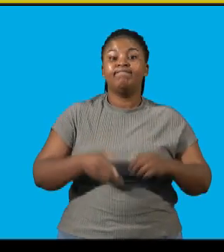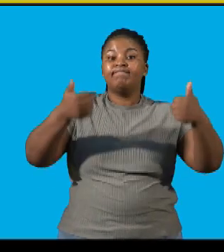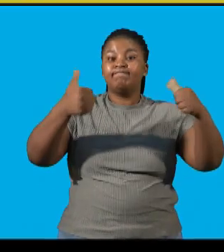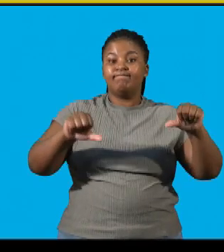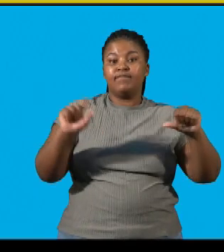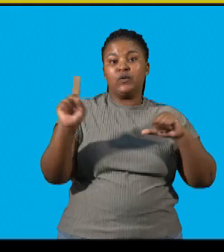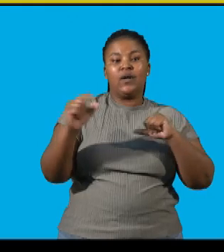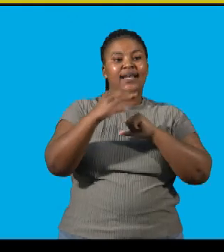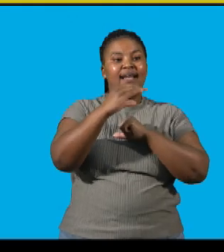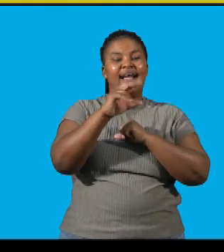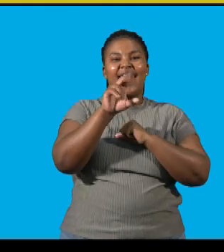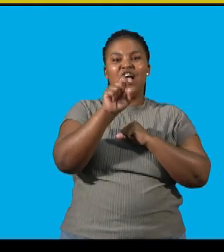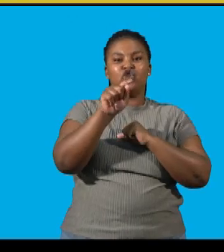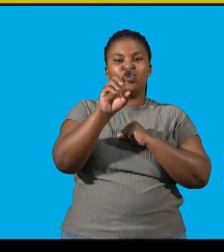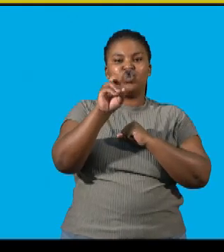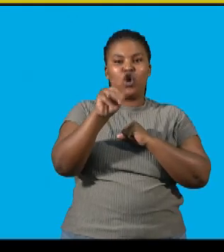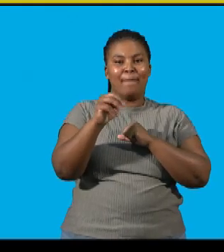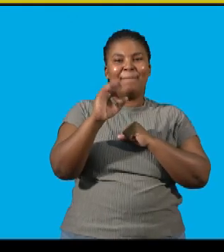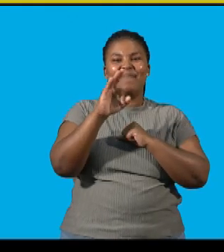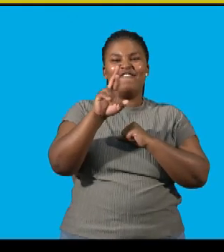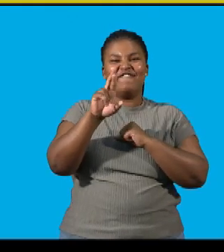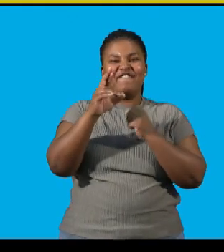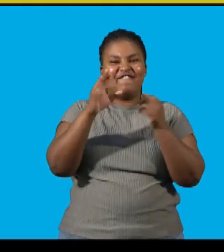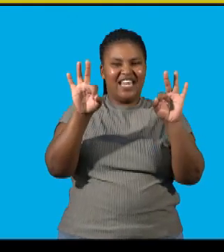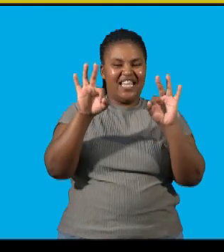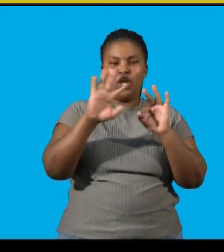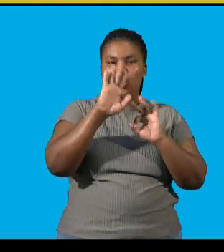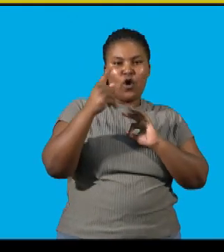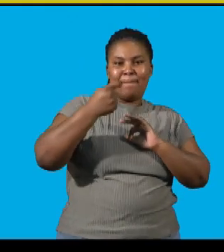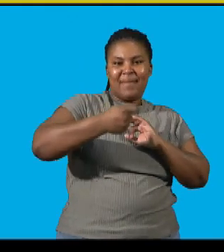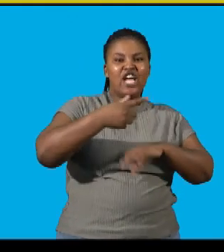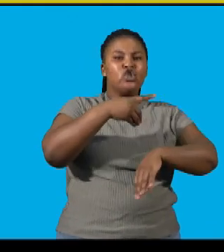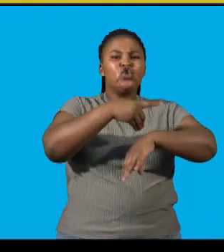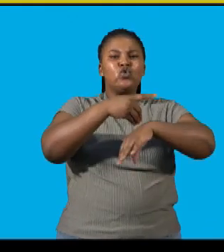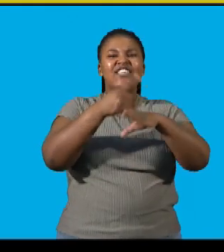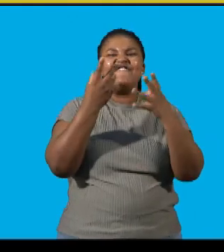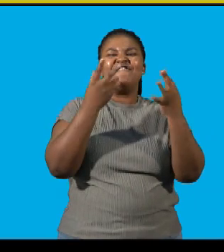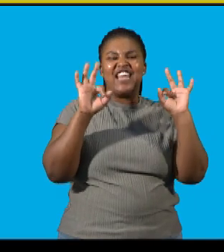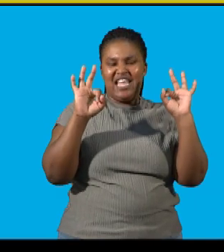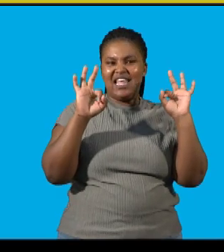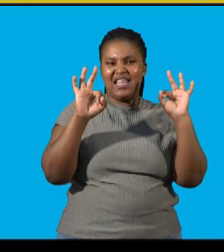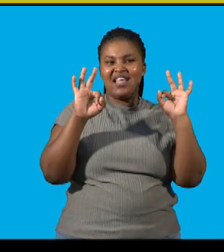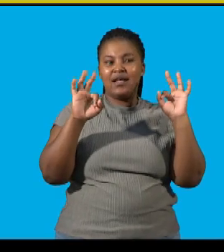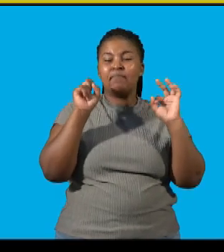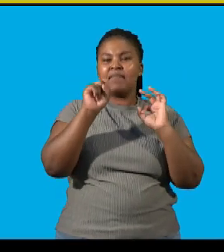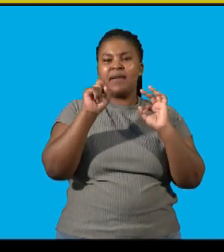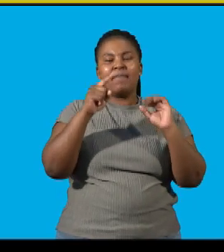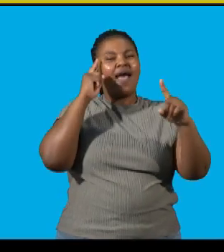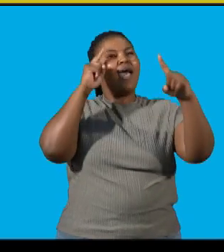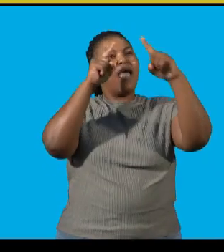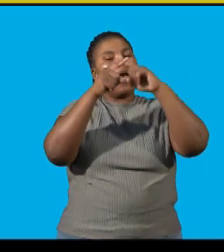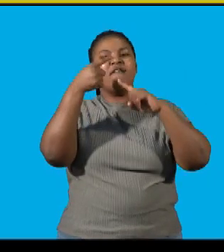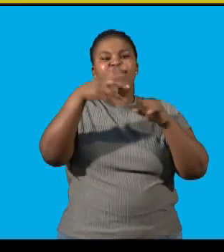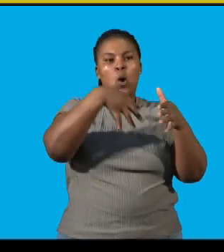Another incentive is the customs-free incentives or the duty-free incentives. This one is aimed